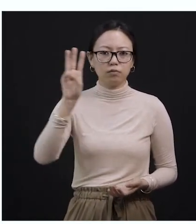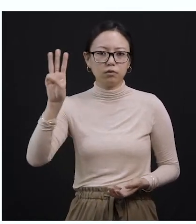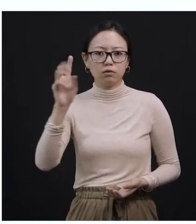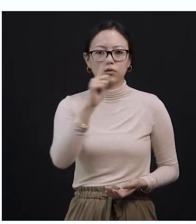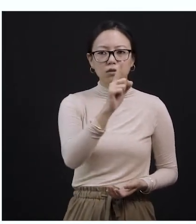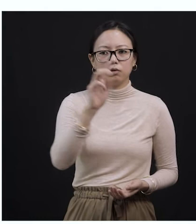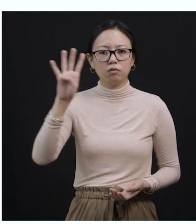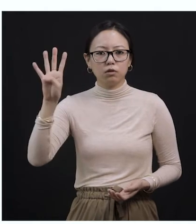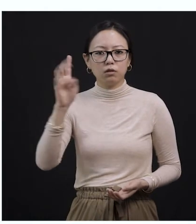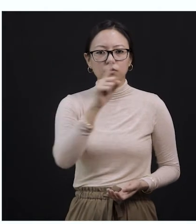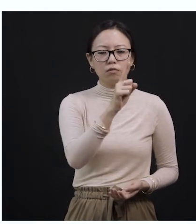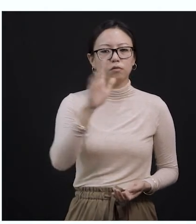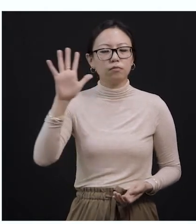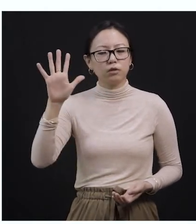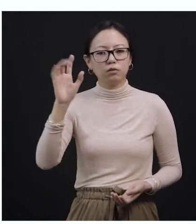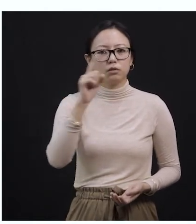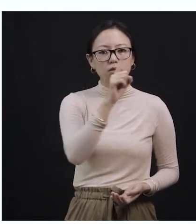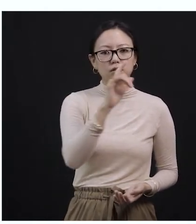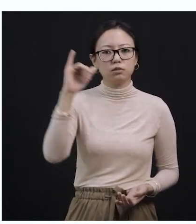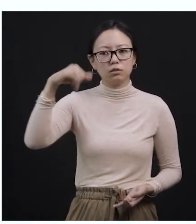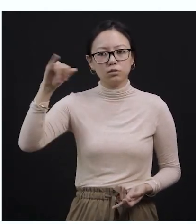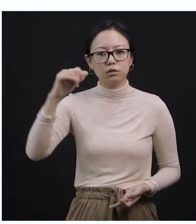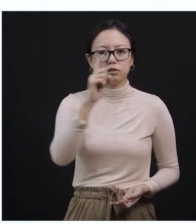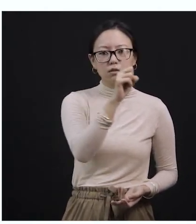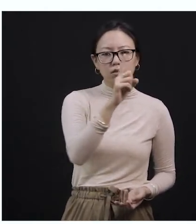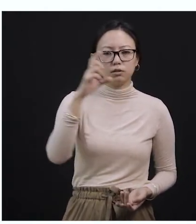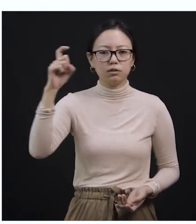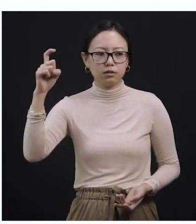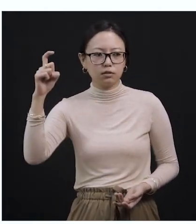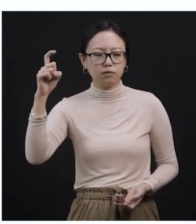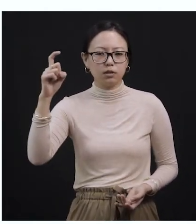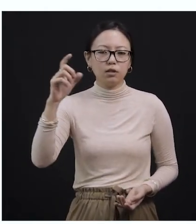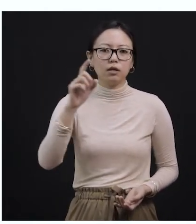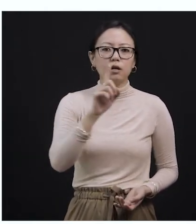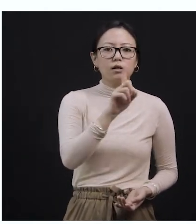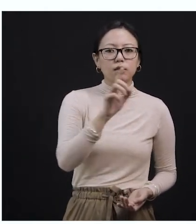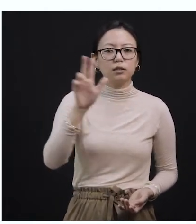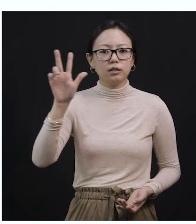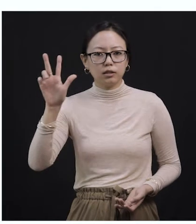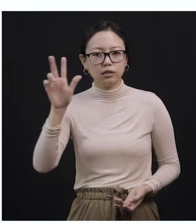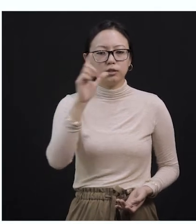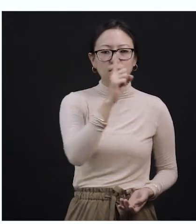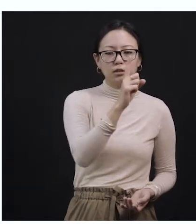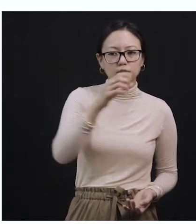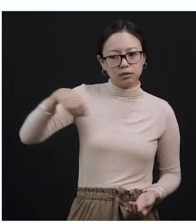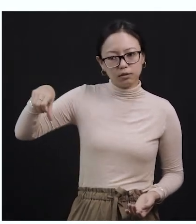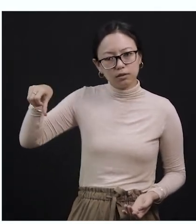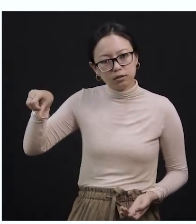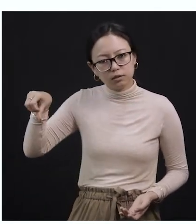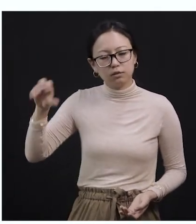13, 14, 15, 16, and 17, 18,